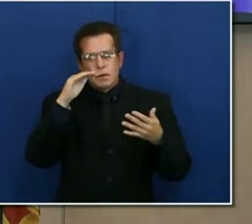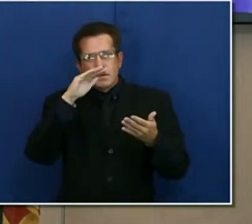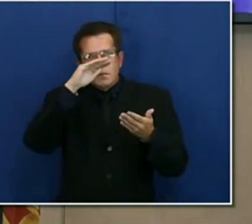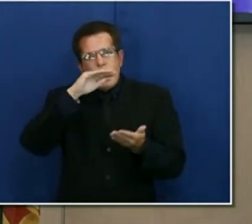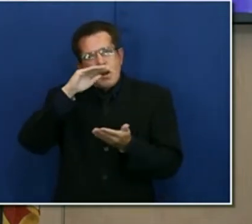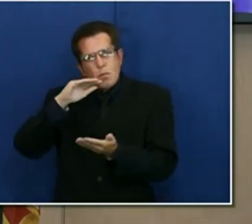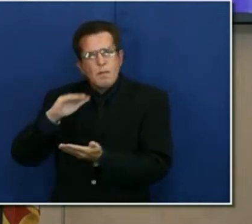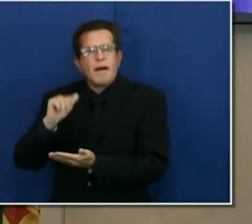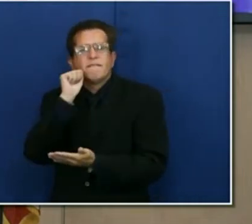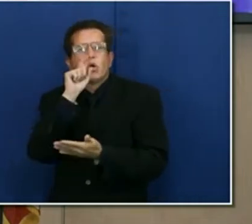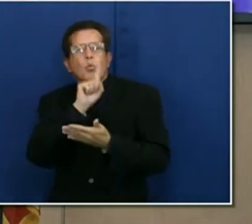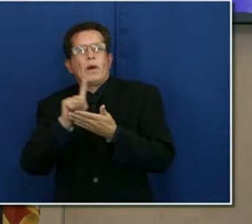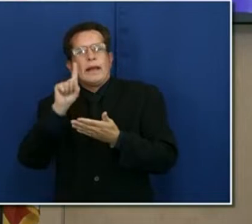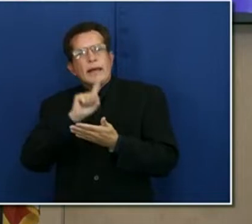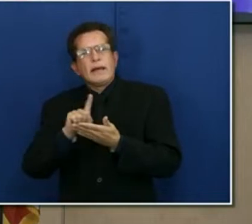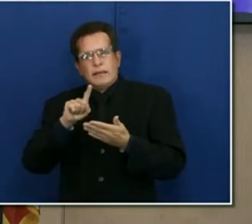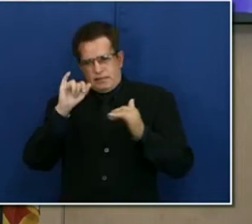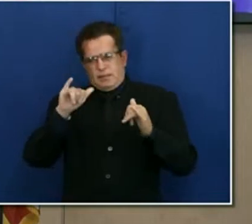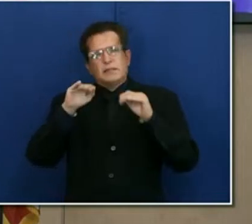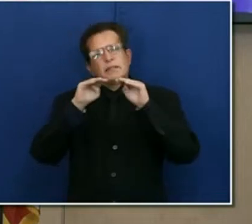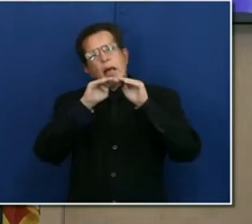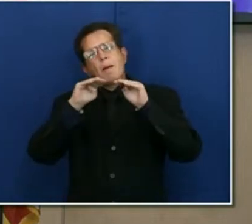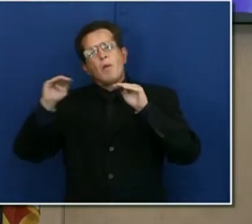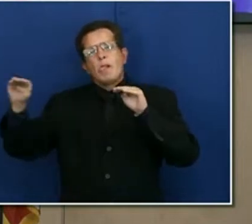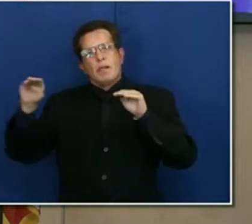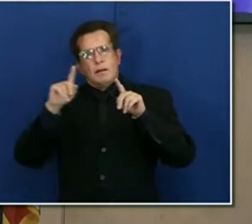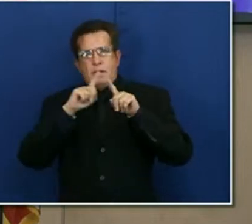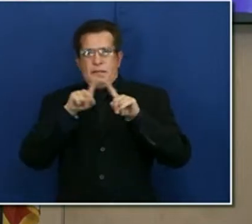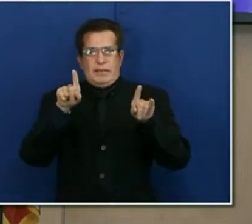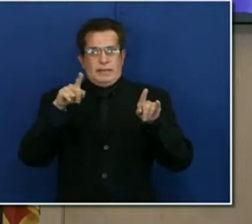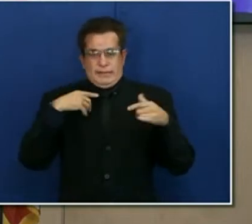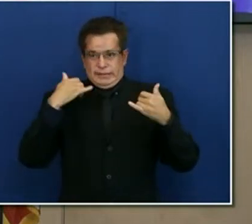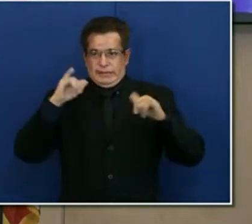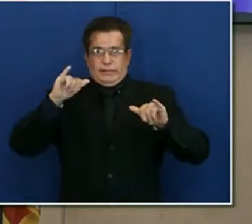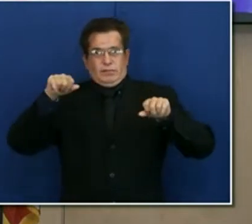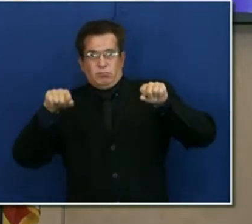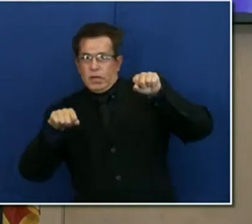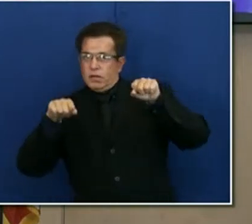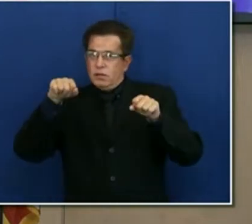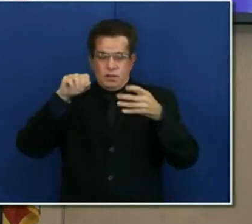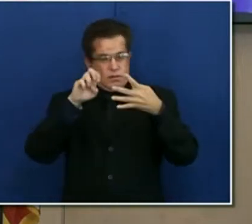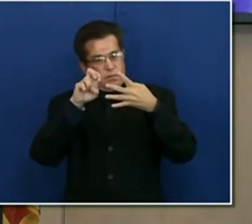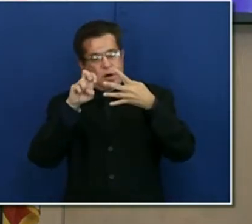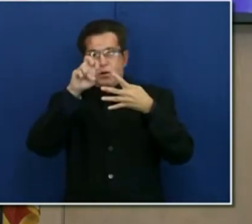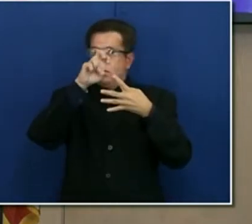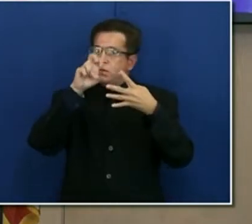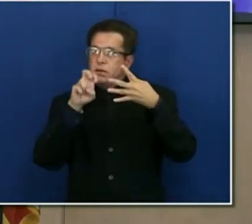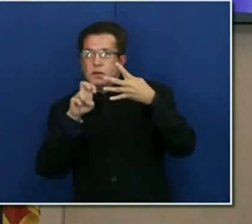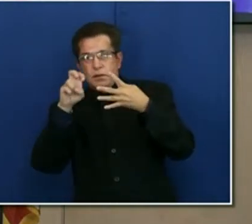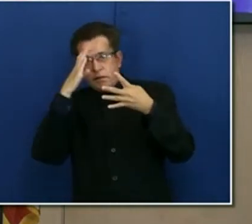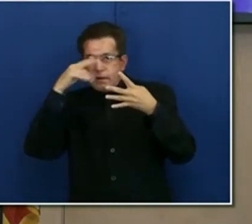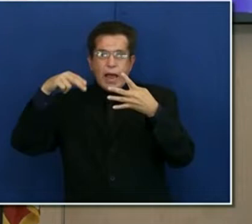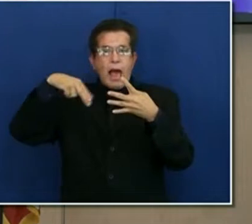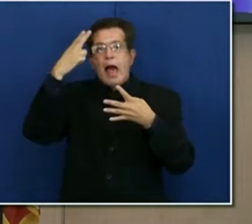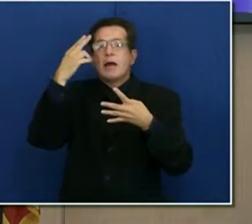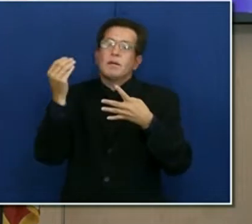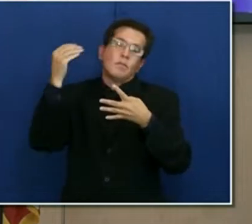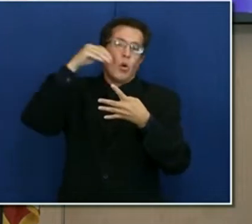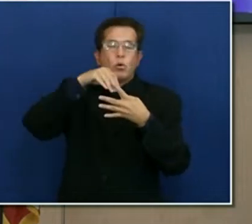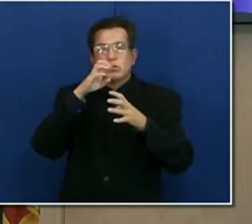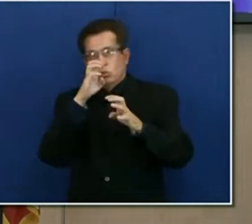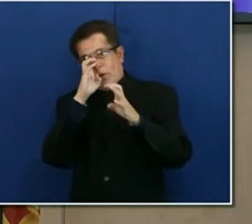to week. I can say we're holding steady, but we are living on the edge and the precipice of going into that higher tier every single